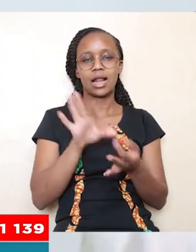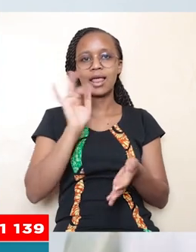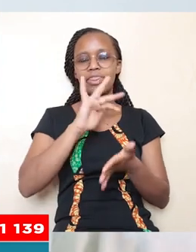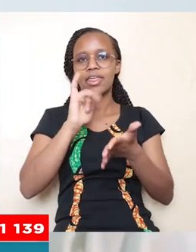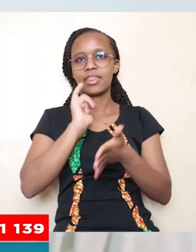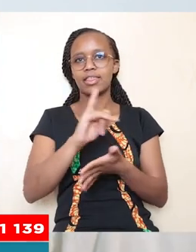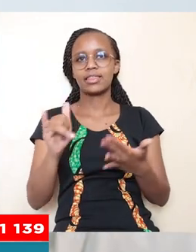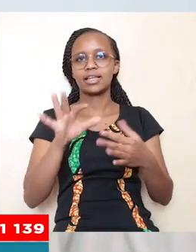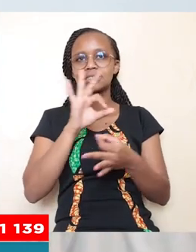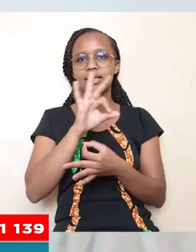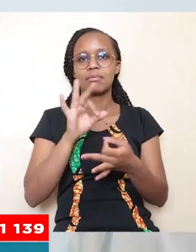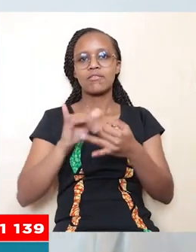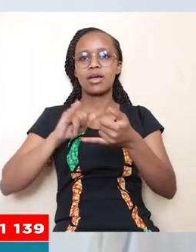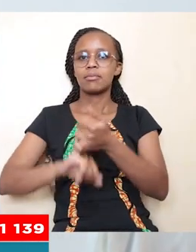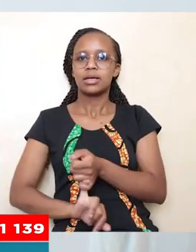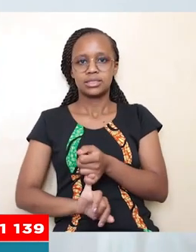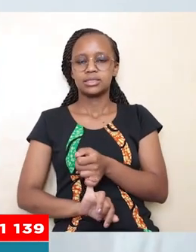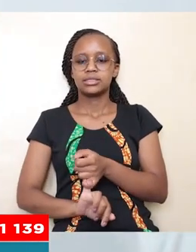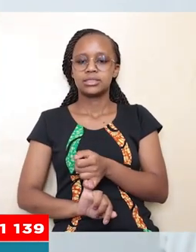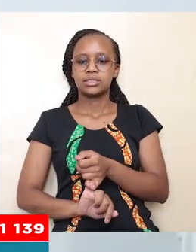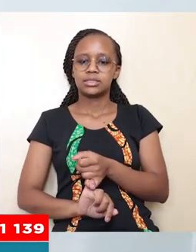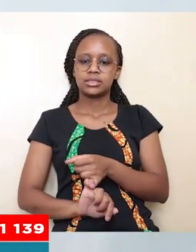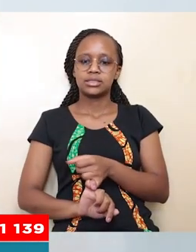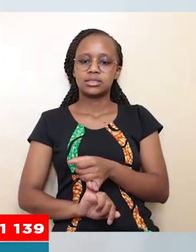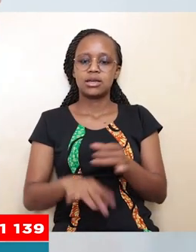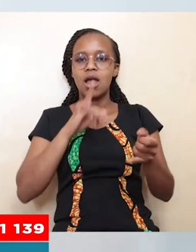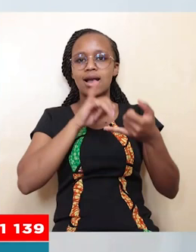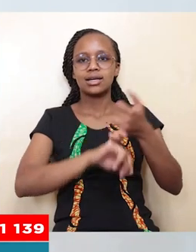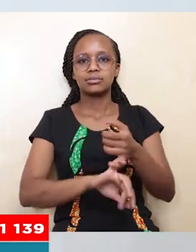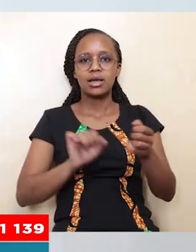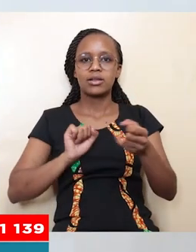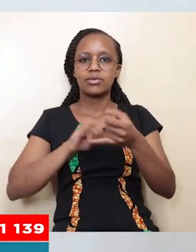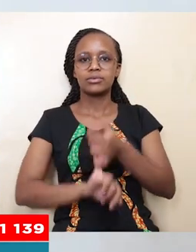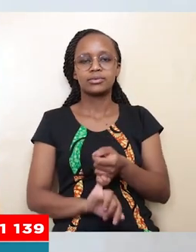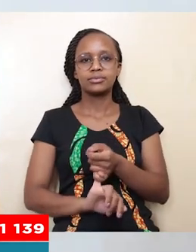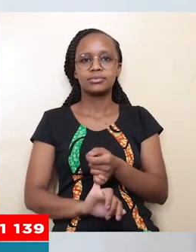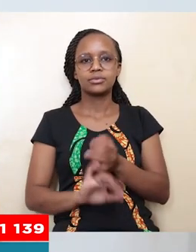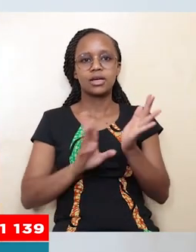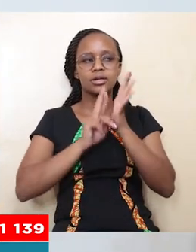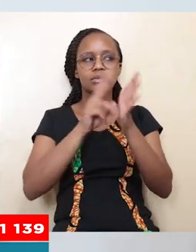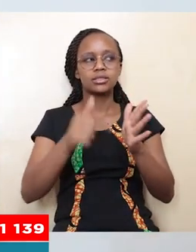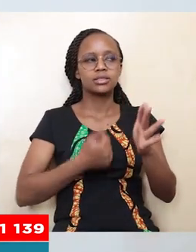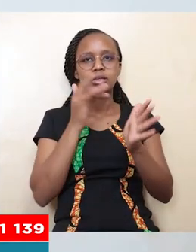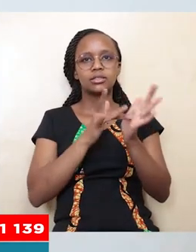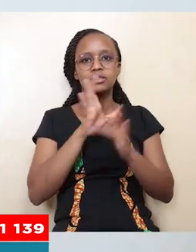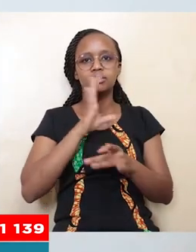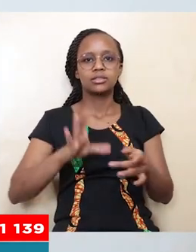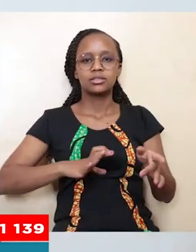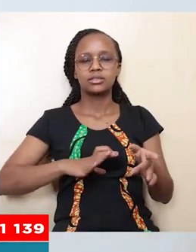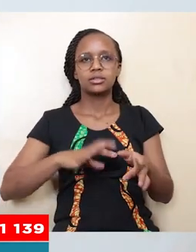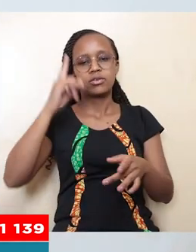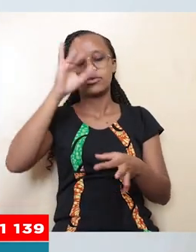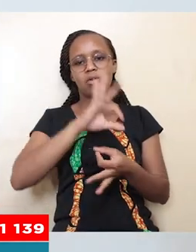imperfect couples. So every day, the husband and wife present themselves to Jesus Christ